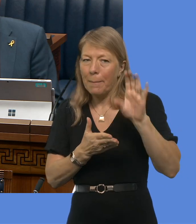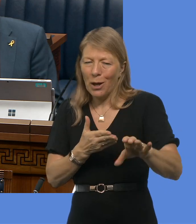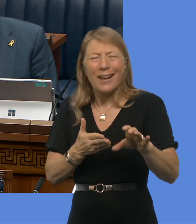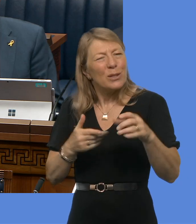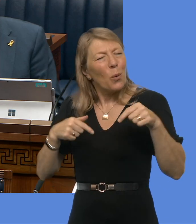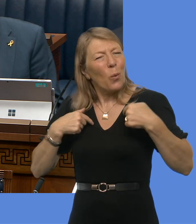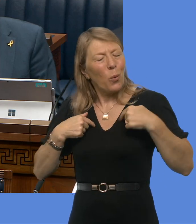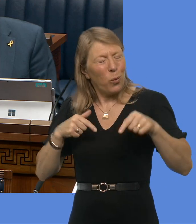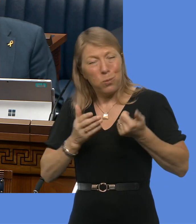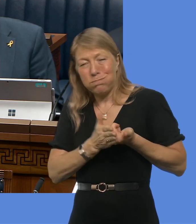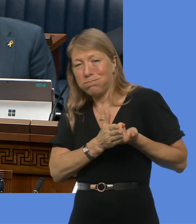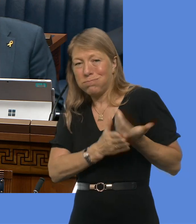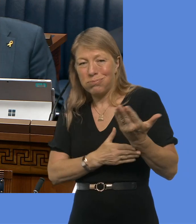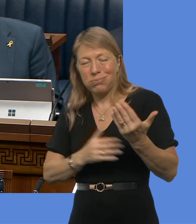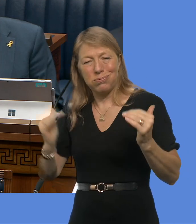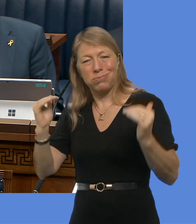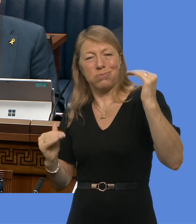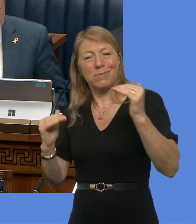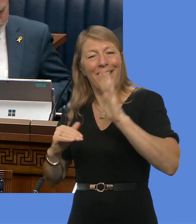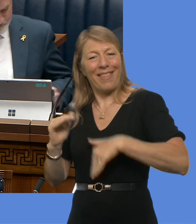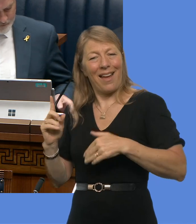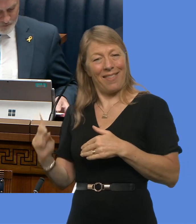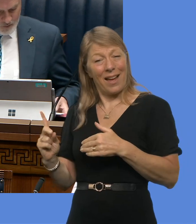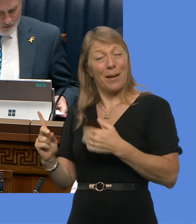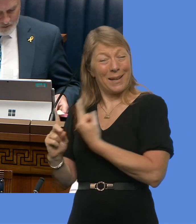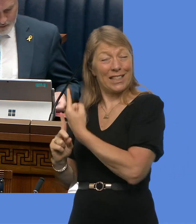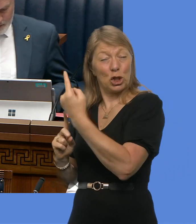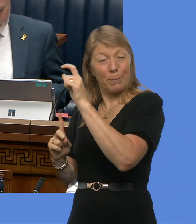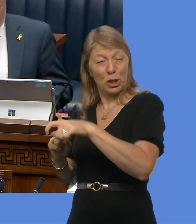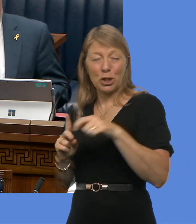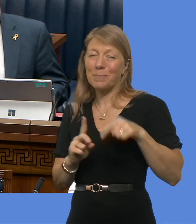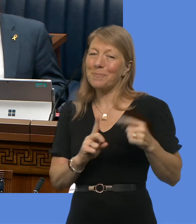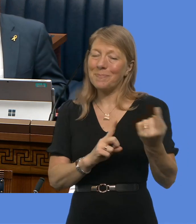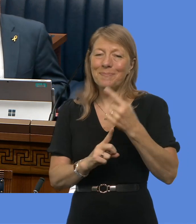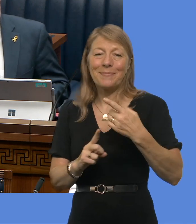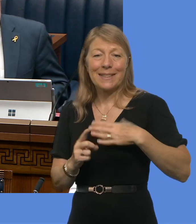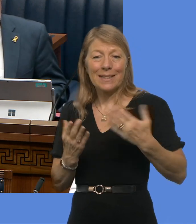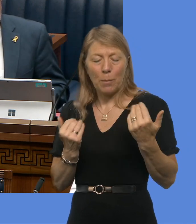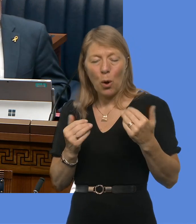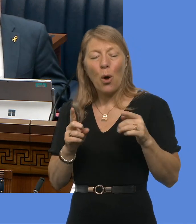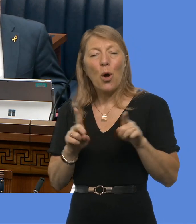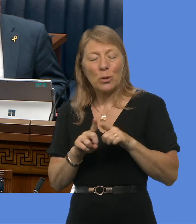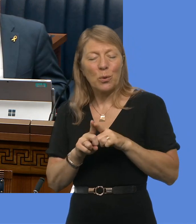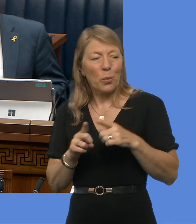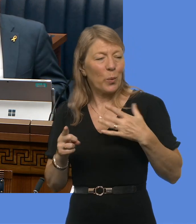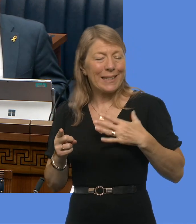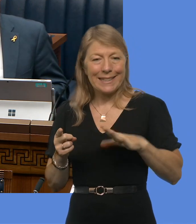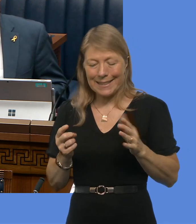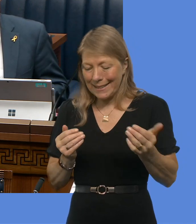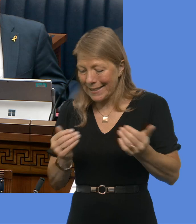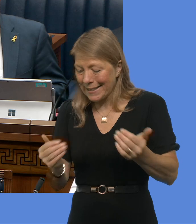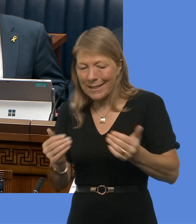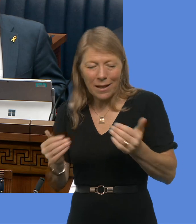our public services, that also requires the investment of funds to ensure that those efficiencies can come through. We can't do that within the current